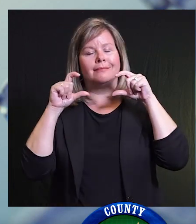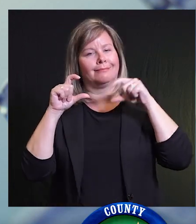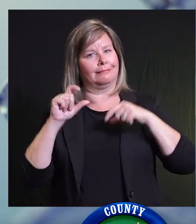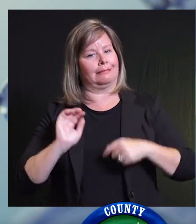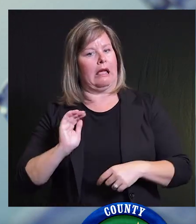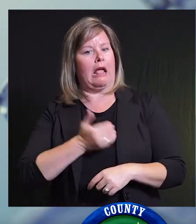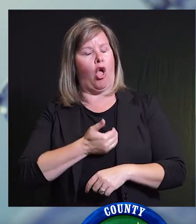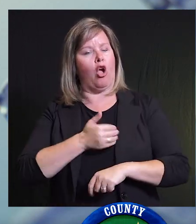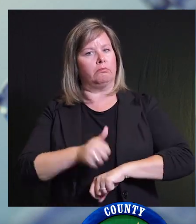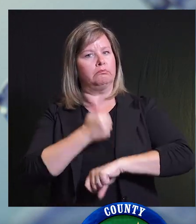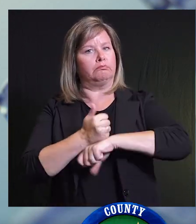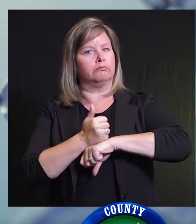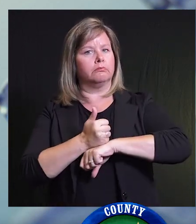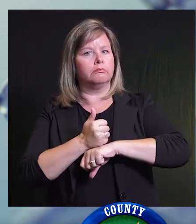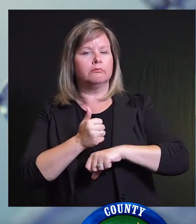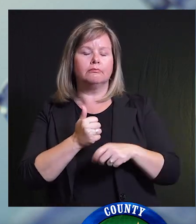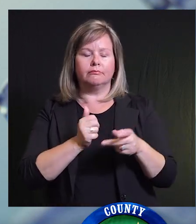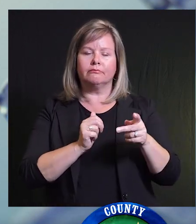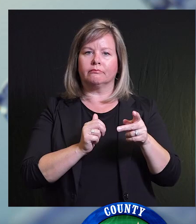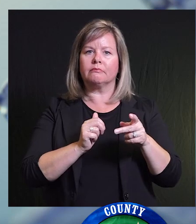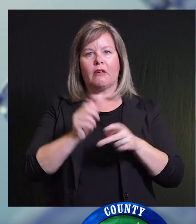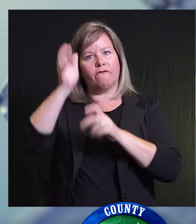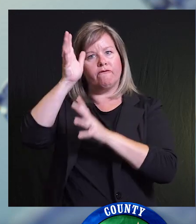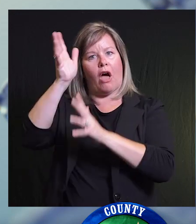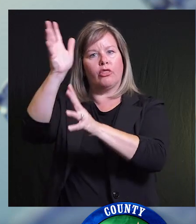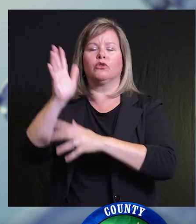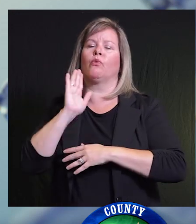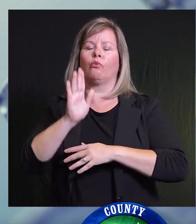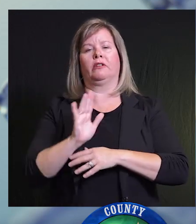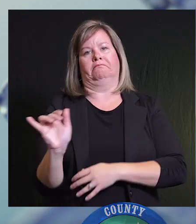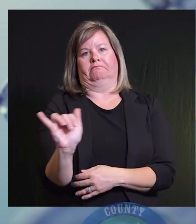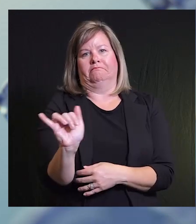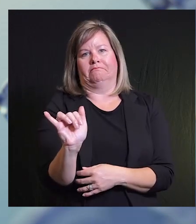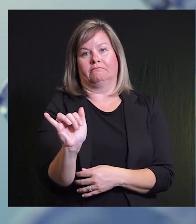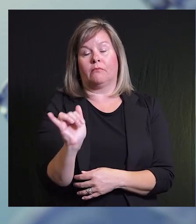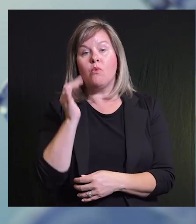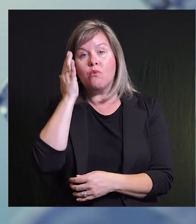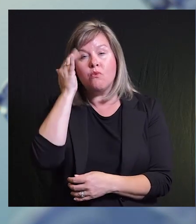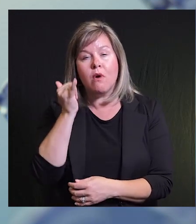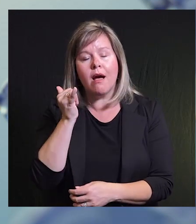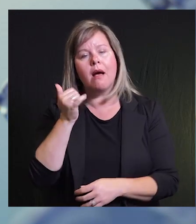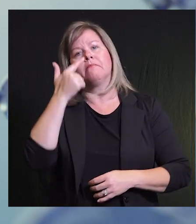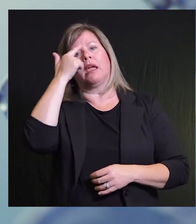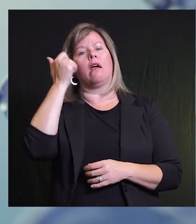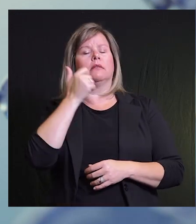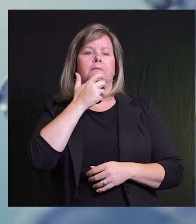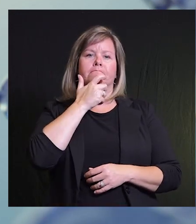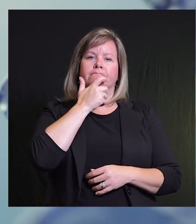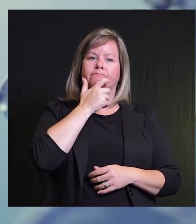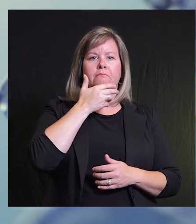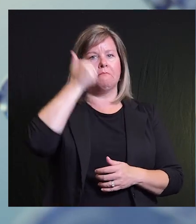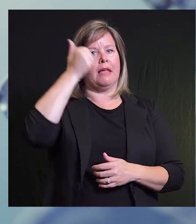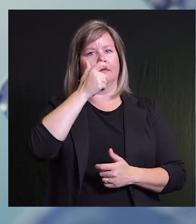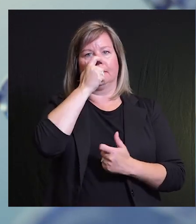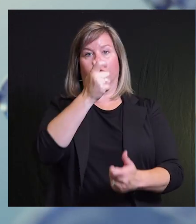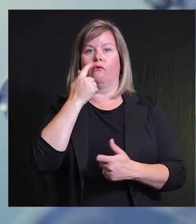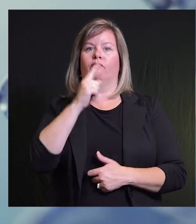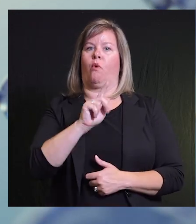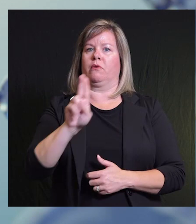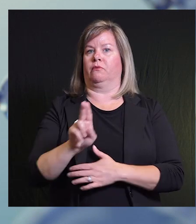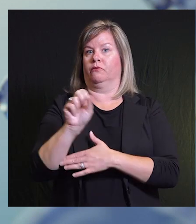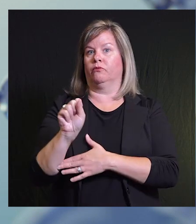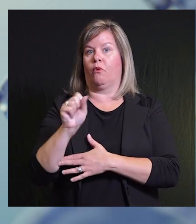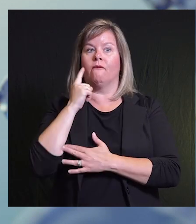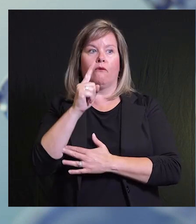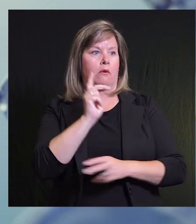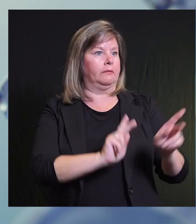and recommendations that we've been talking about for some time now. They would do this because it's in the best interest of our nation and